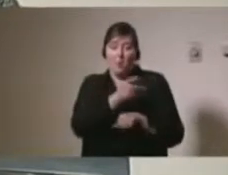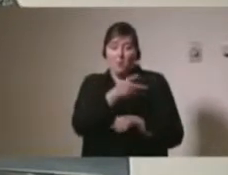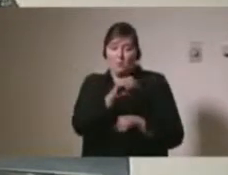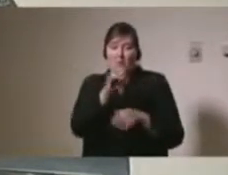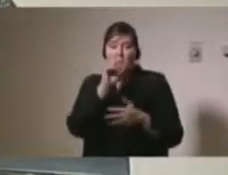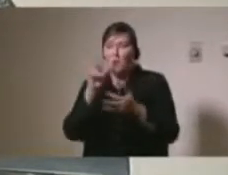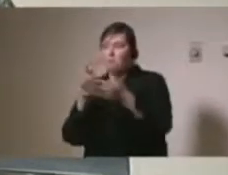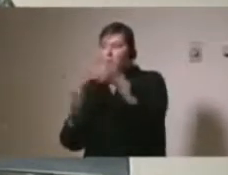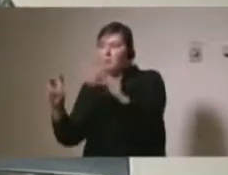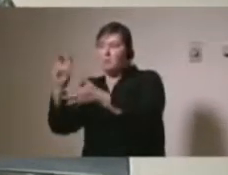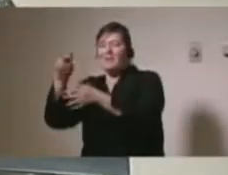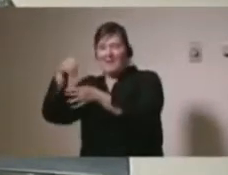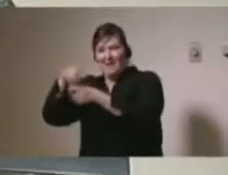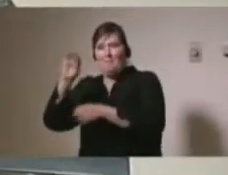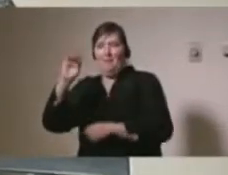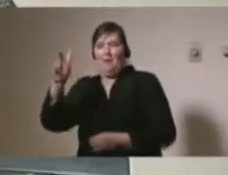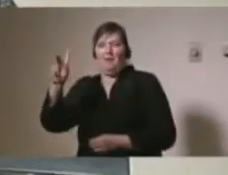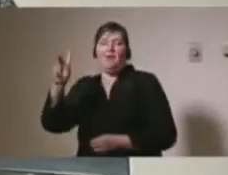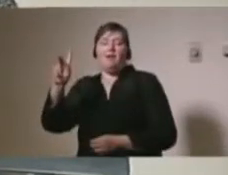So